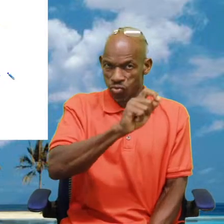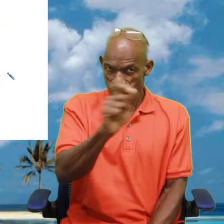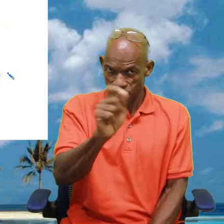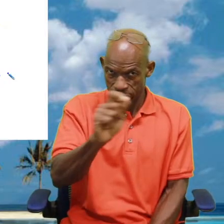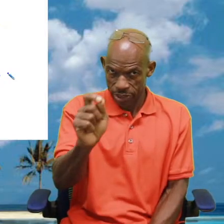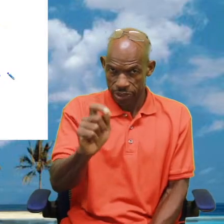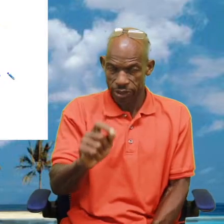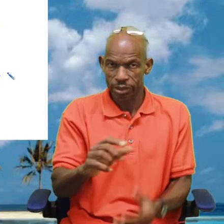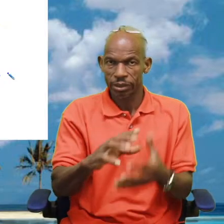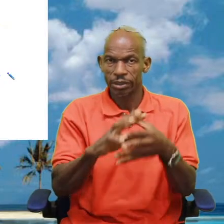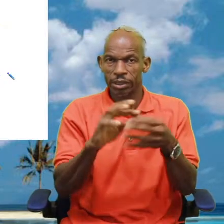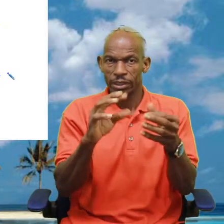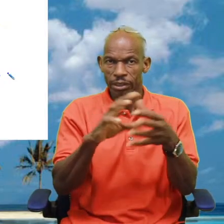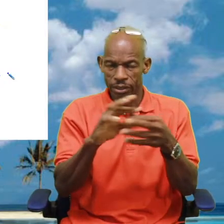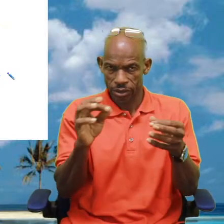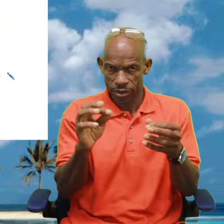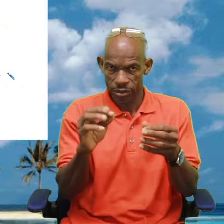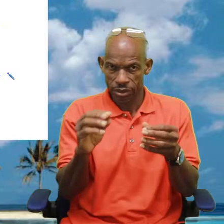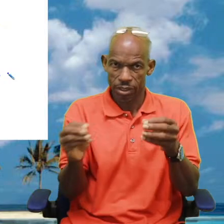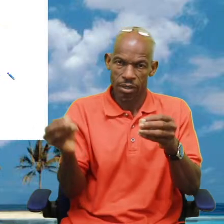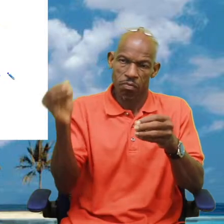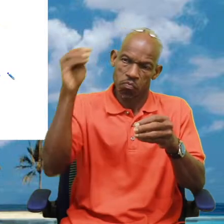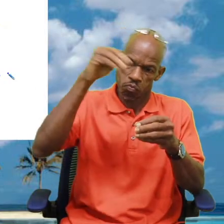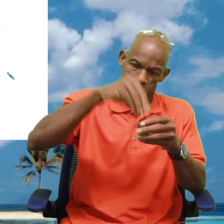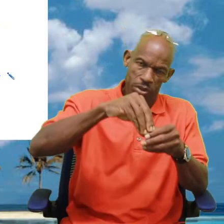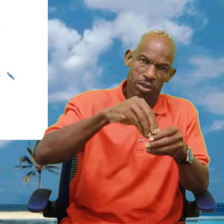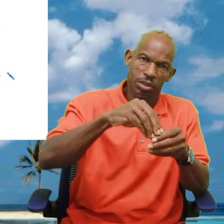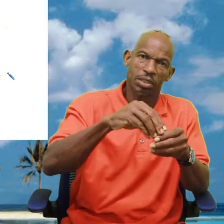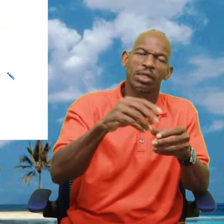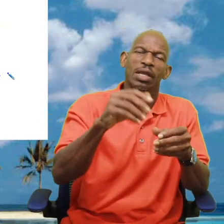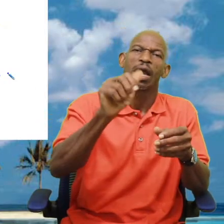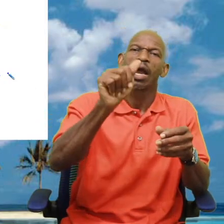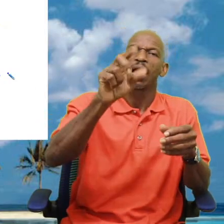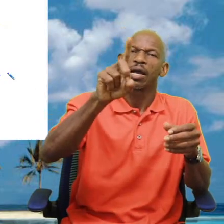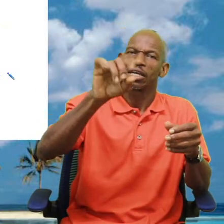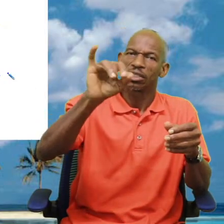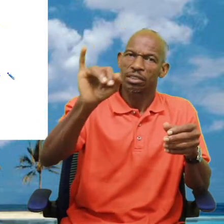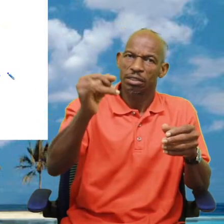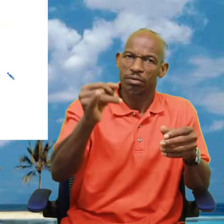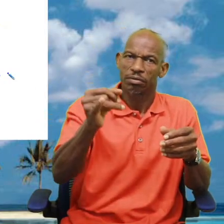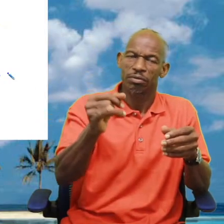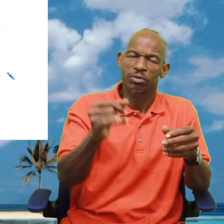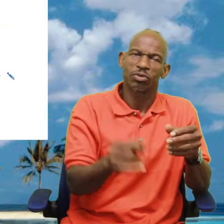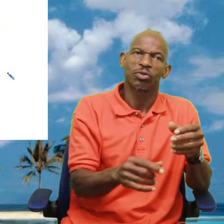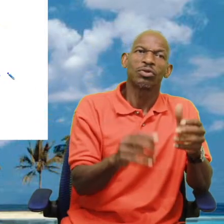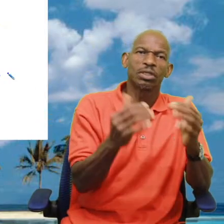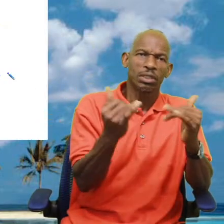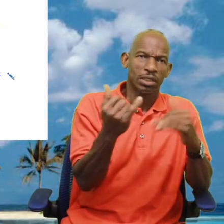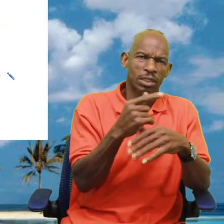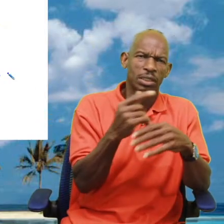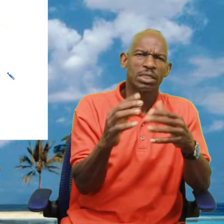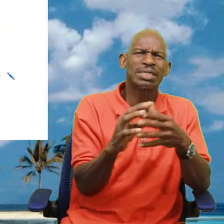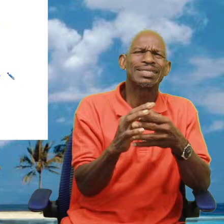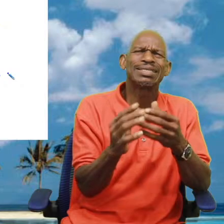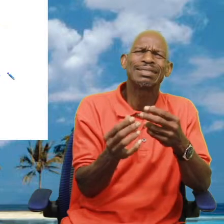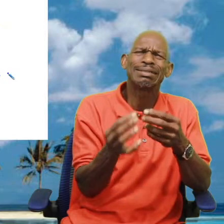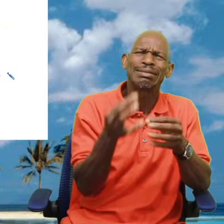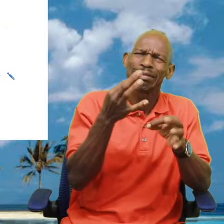adjectives in sentences. Remember the word order. noun,